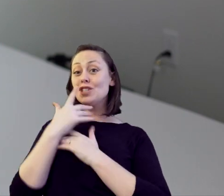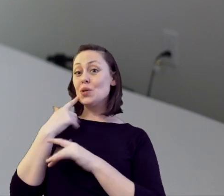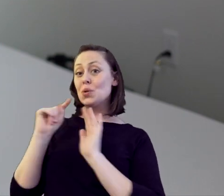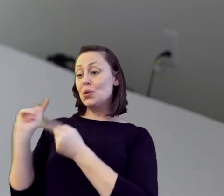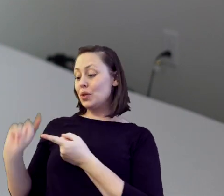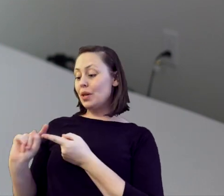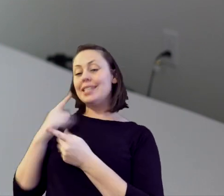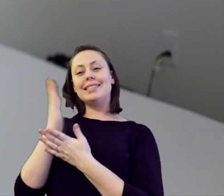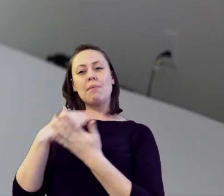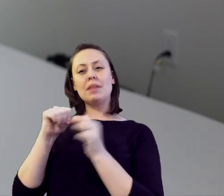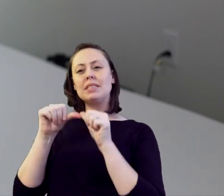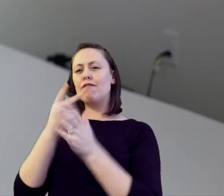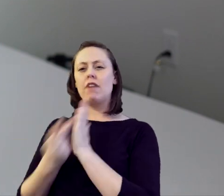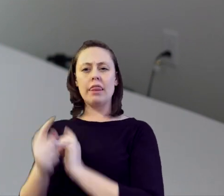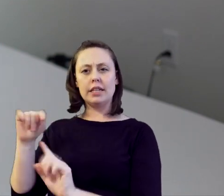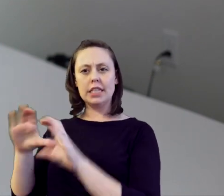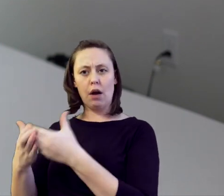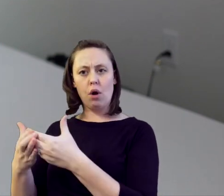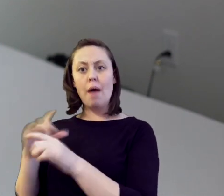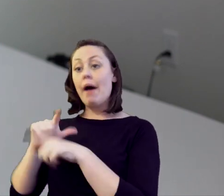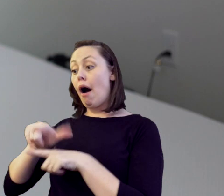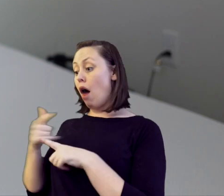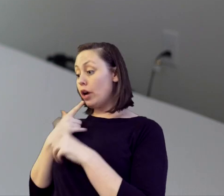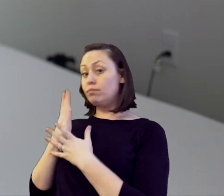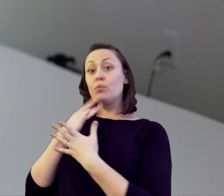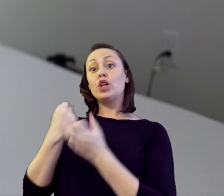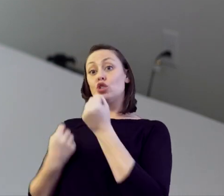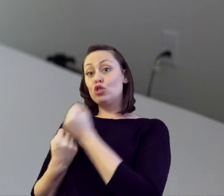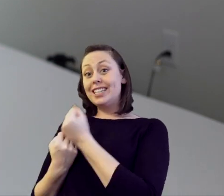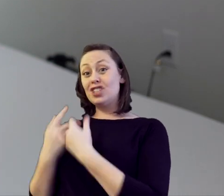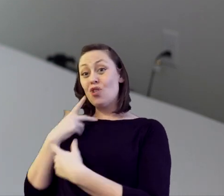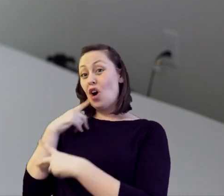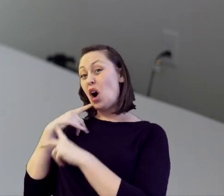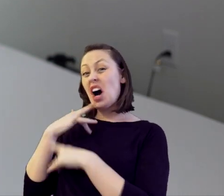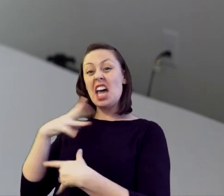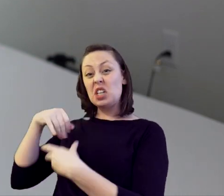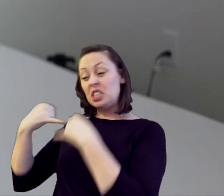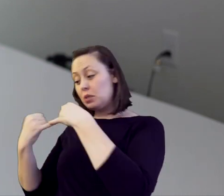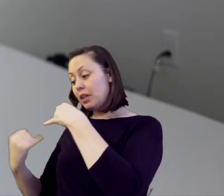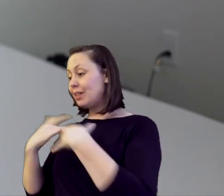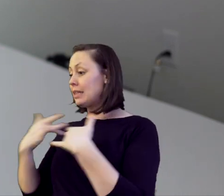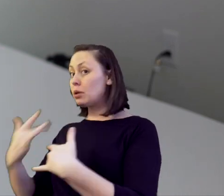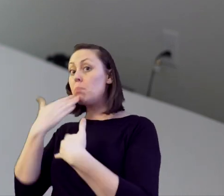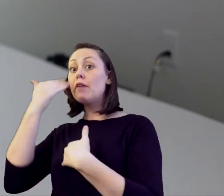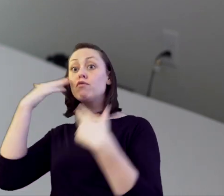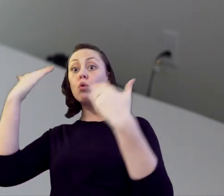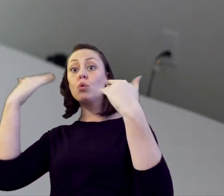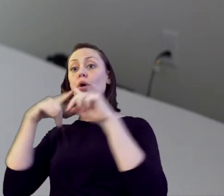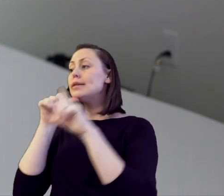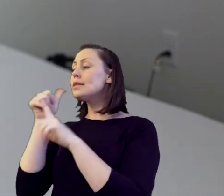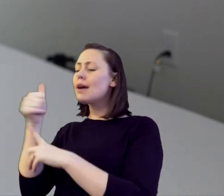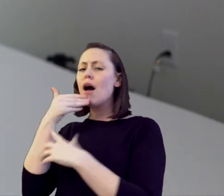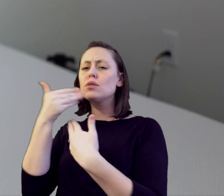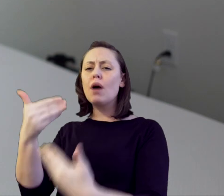them still fall flat in this category. On the other hand, traditional Innerspring mattresses, which are generally better for cooling,